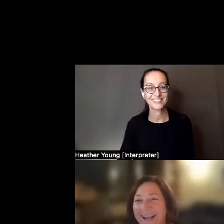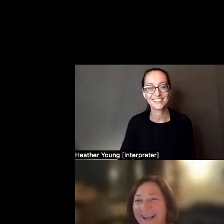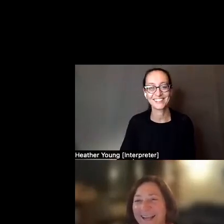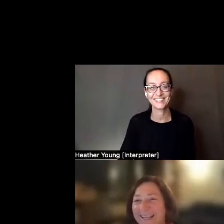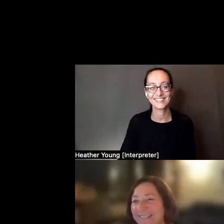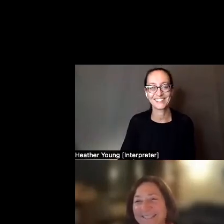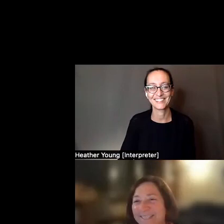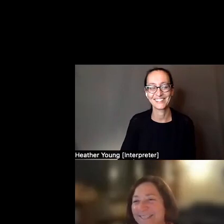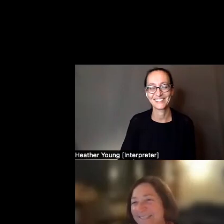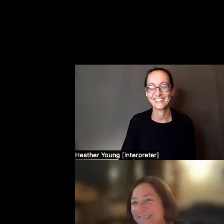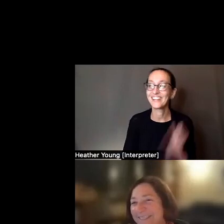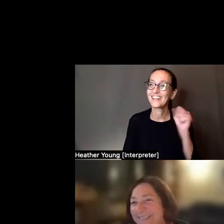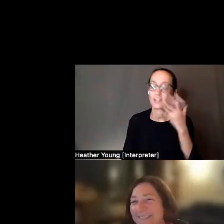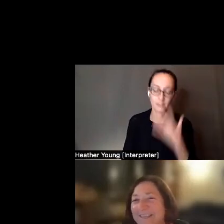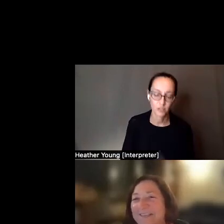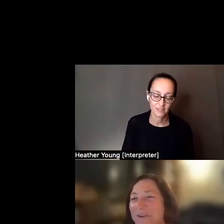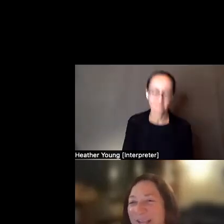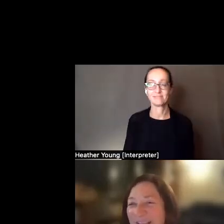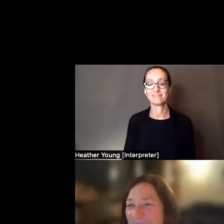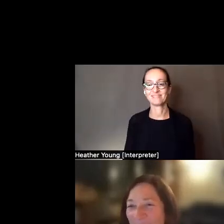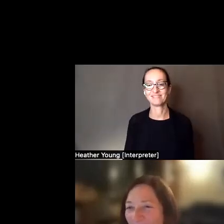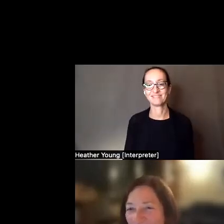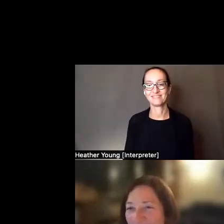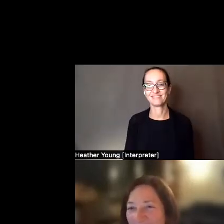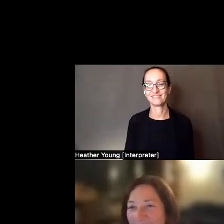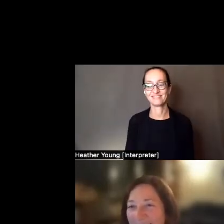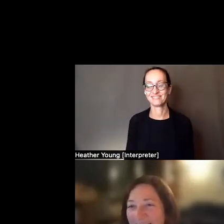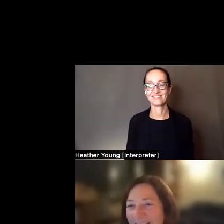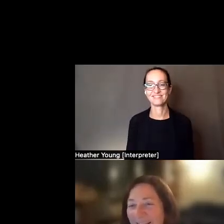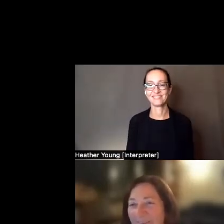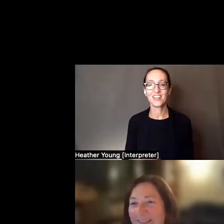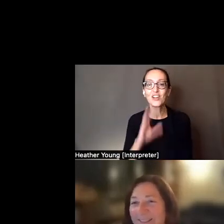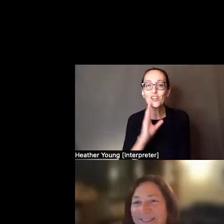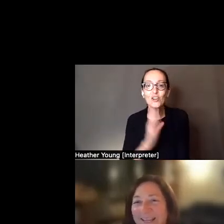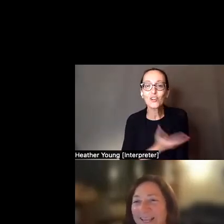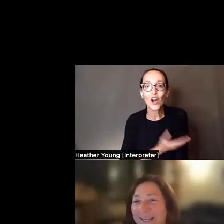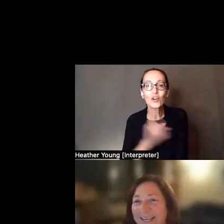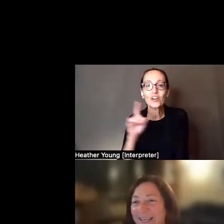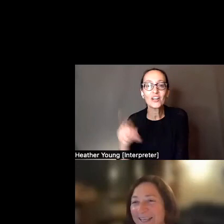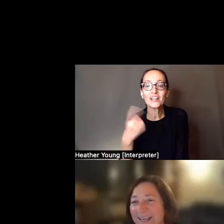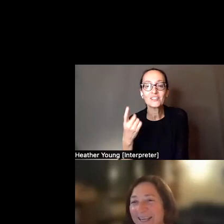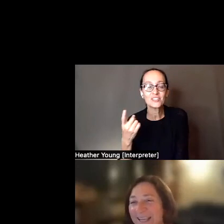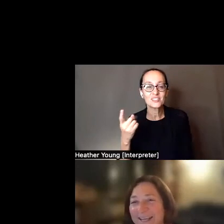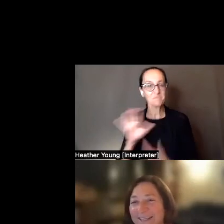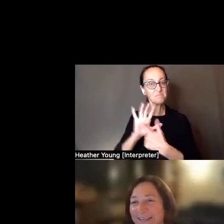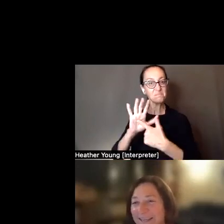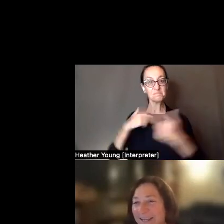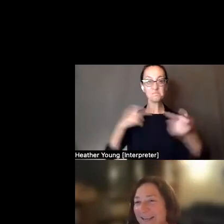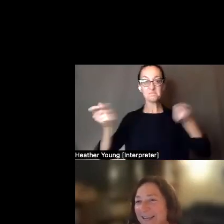Yes, unfortunately. She's just exerting control. It's just like any